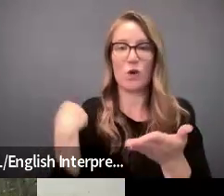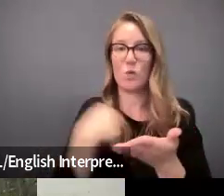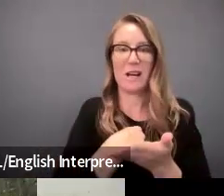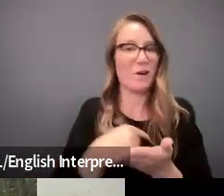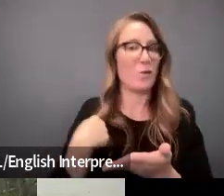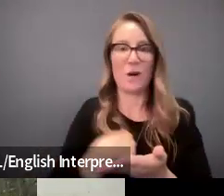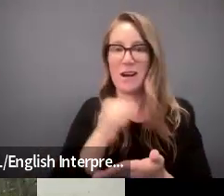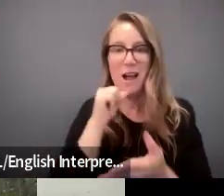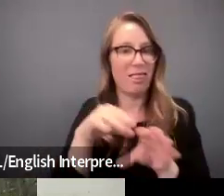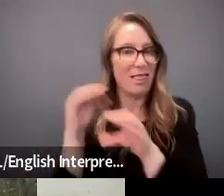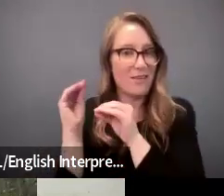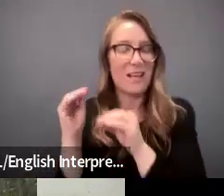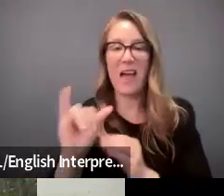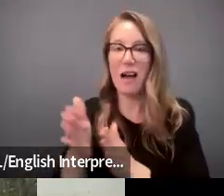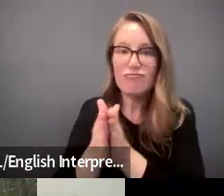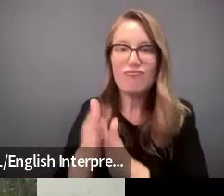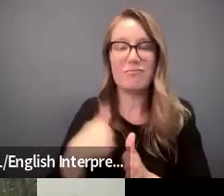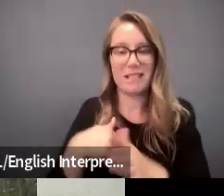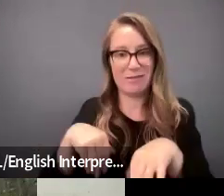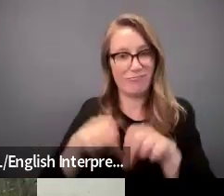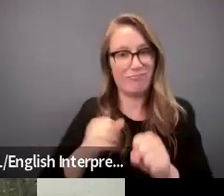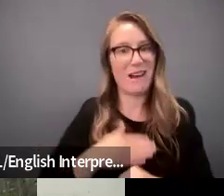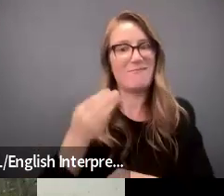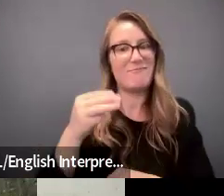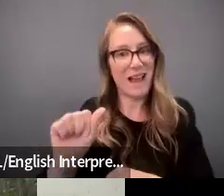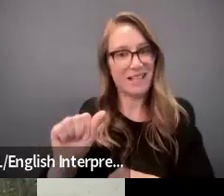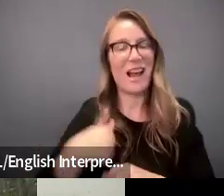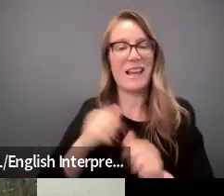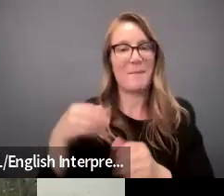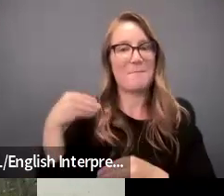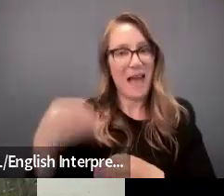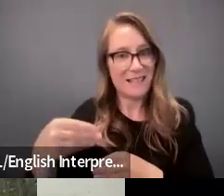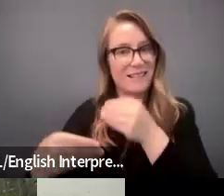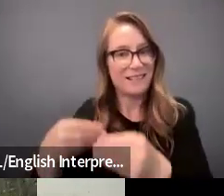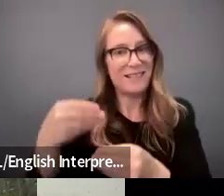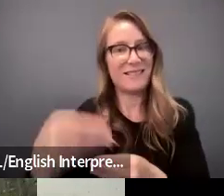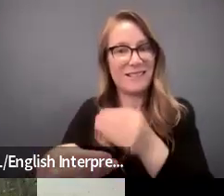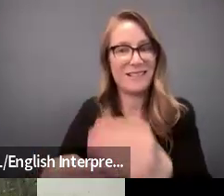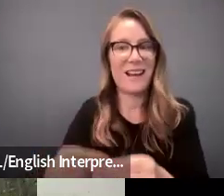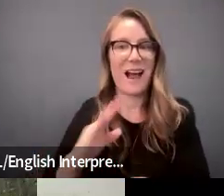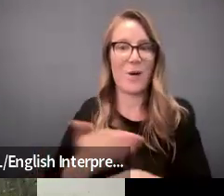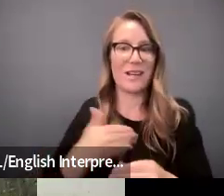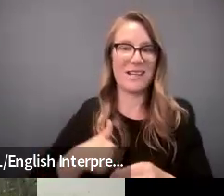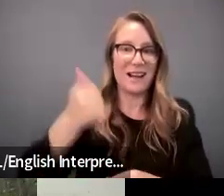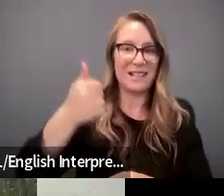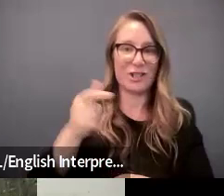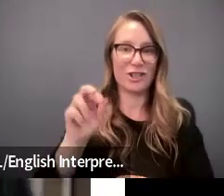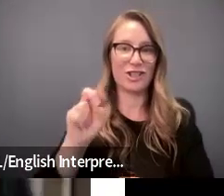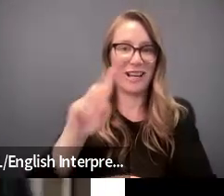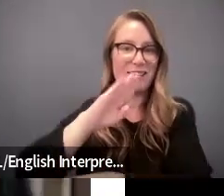no nos vamos, which motivated me to go get my master's to pass on to the next generation, our youngest